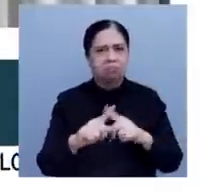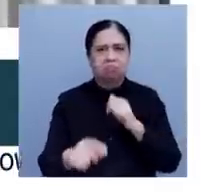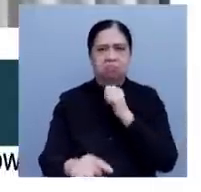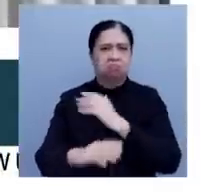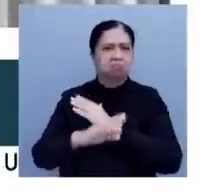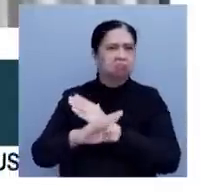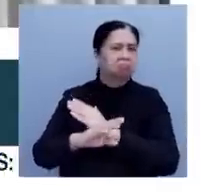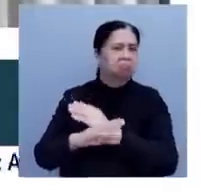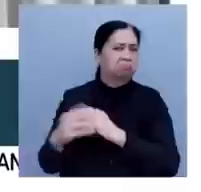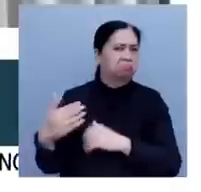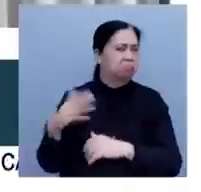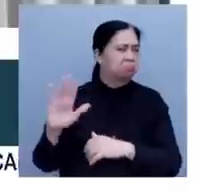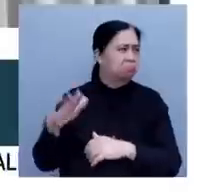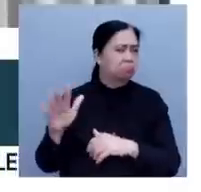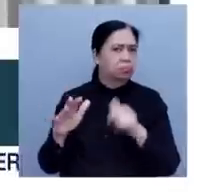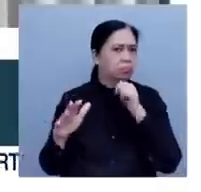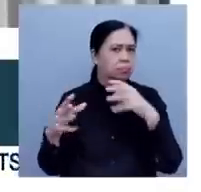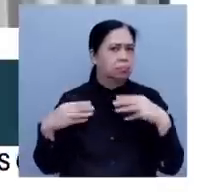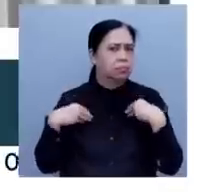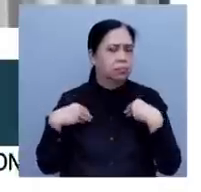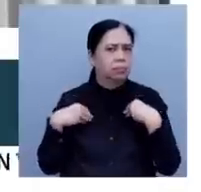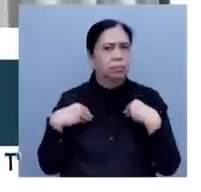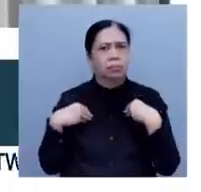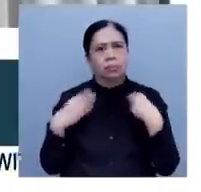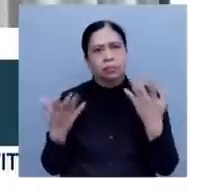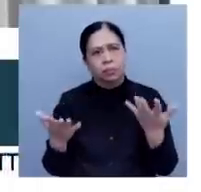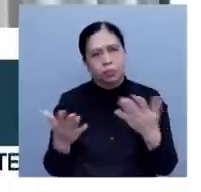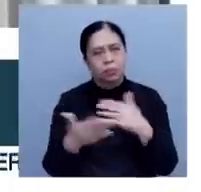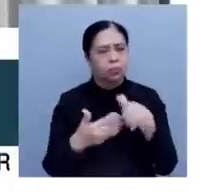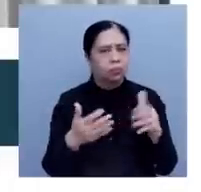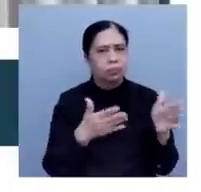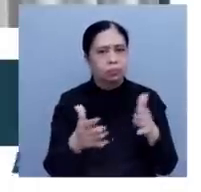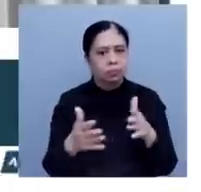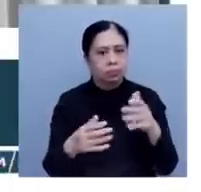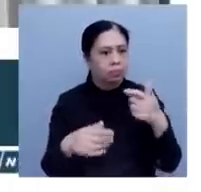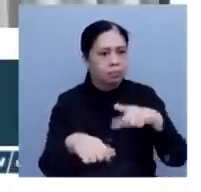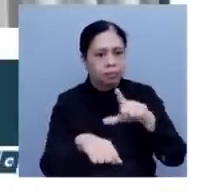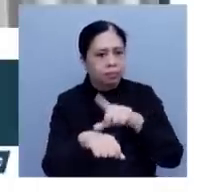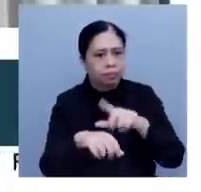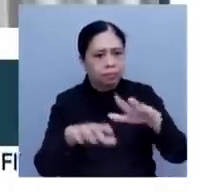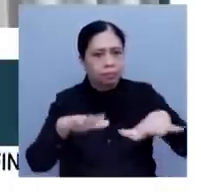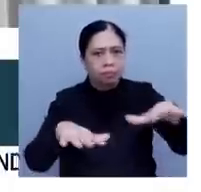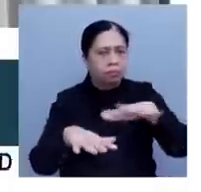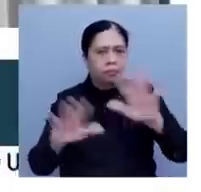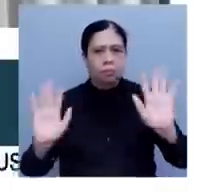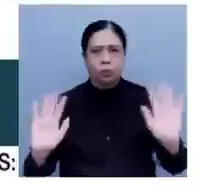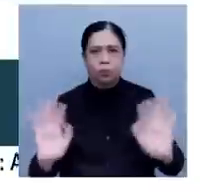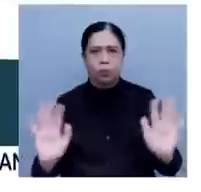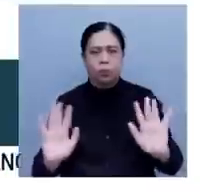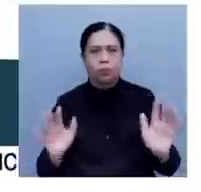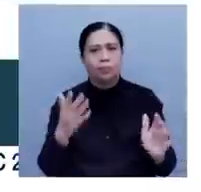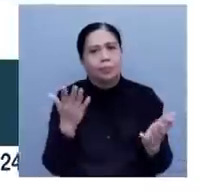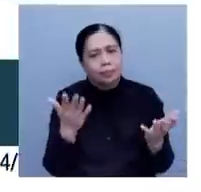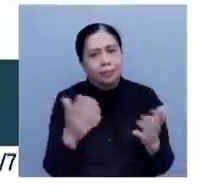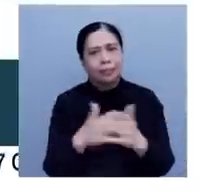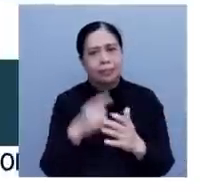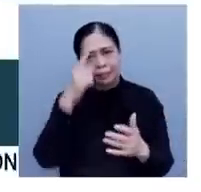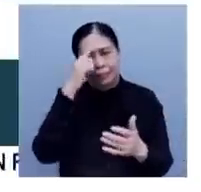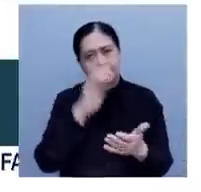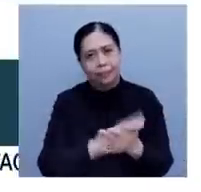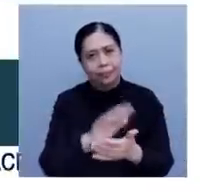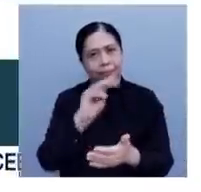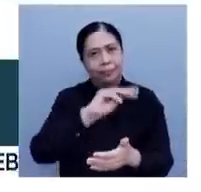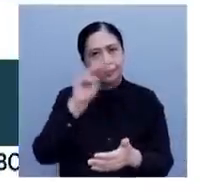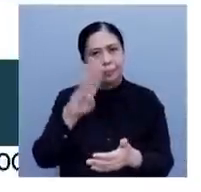all approaches and all plans to reclaim any portion of Manila Bay, because I believe that Manila